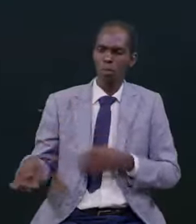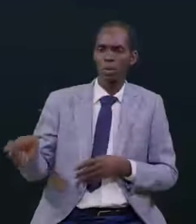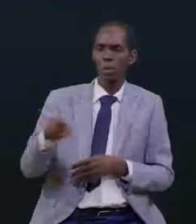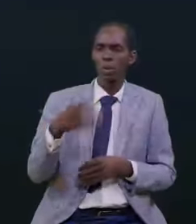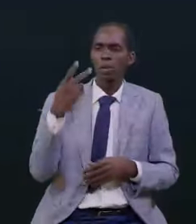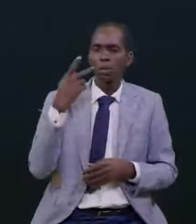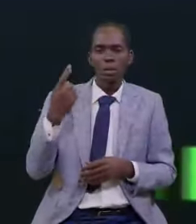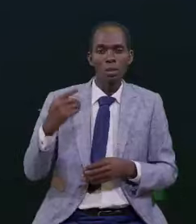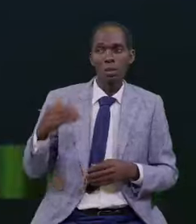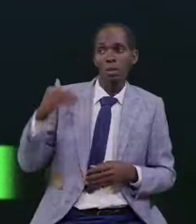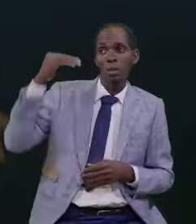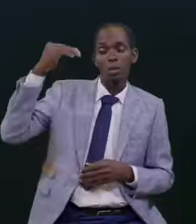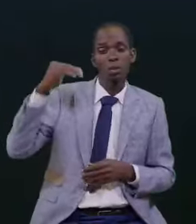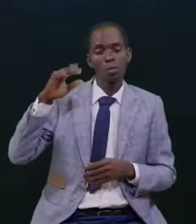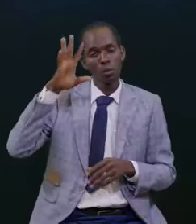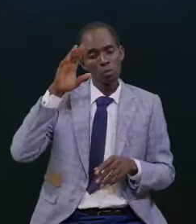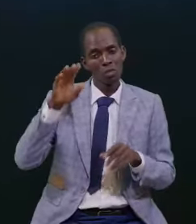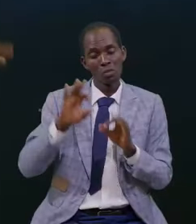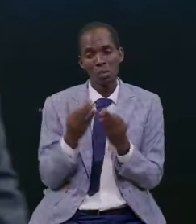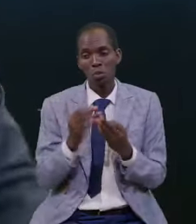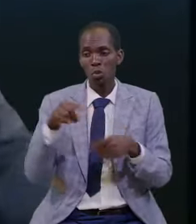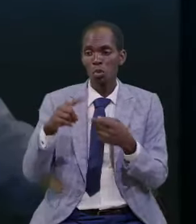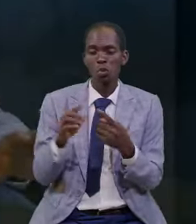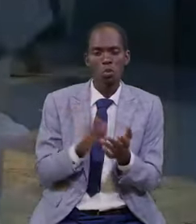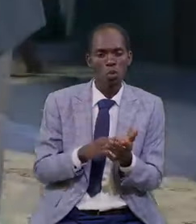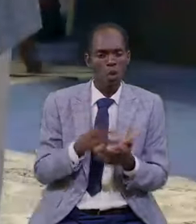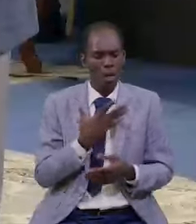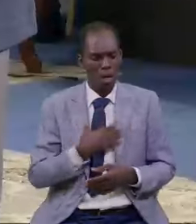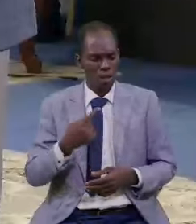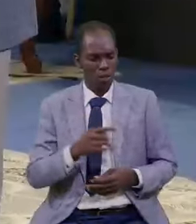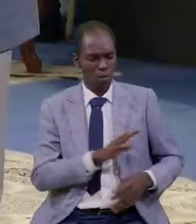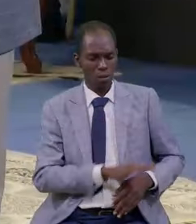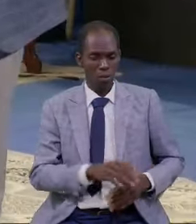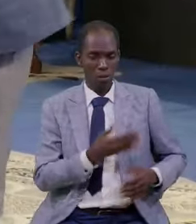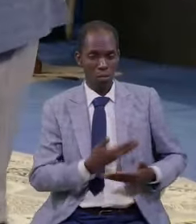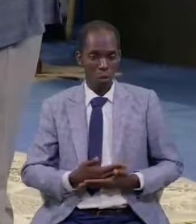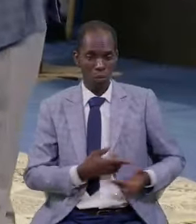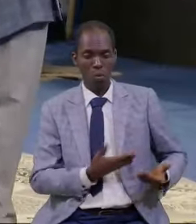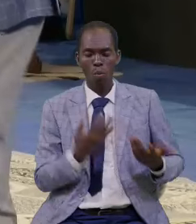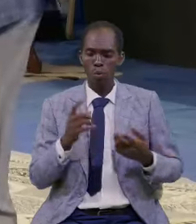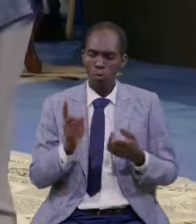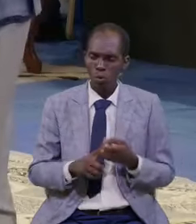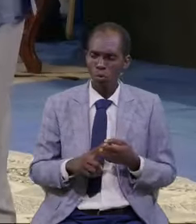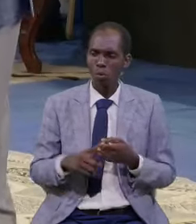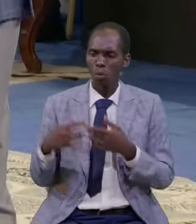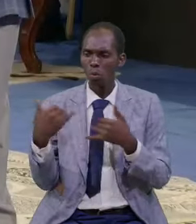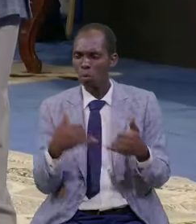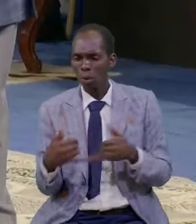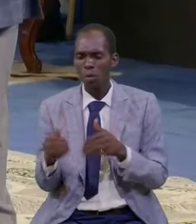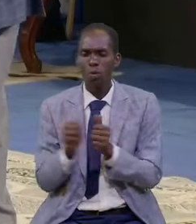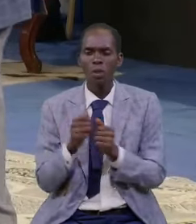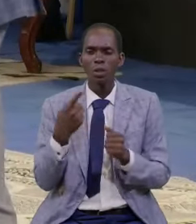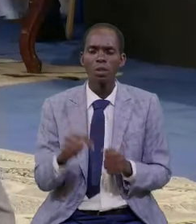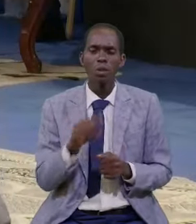school. And the baby also wants, he wants to play with the watercolor. He wants to play with, you